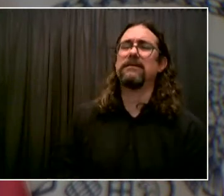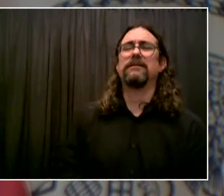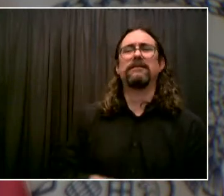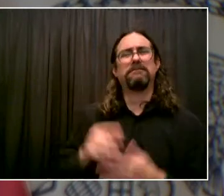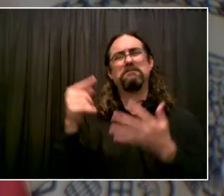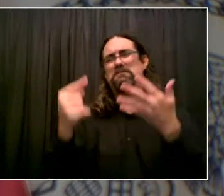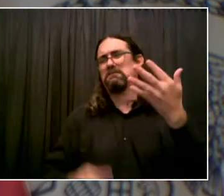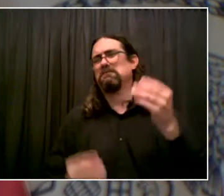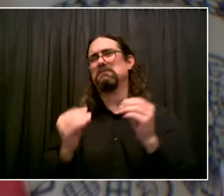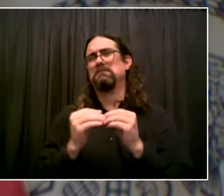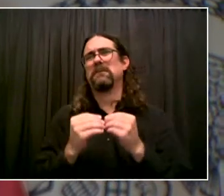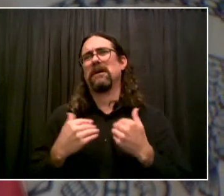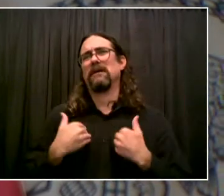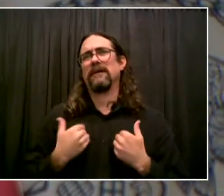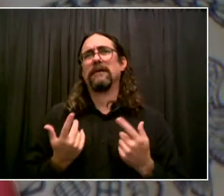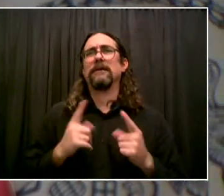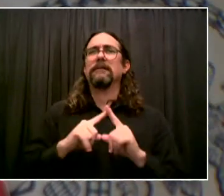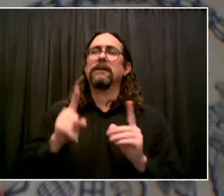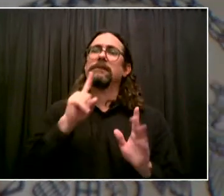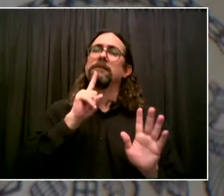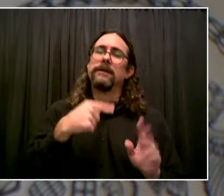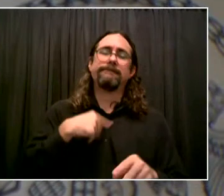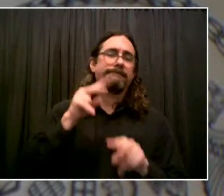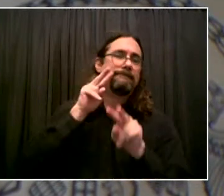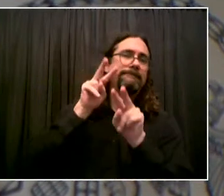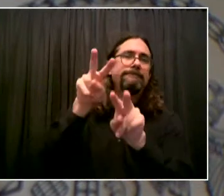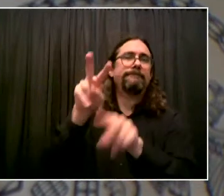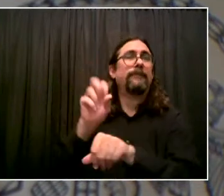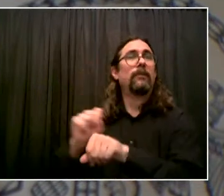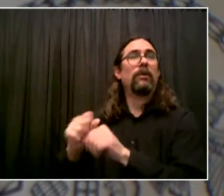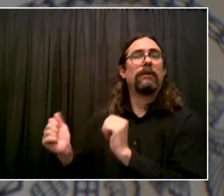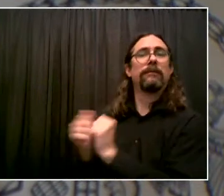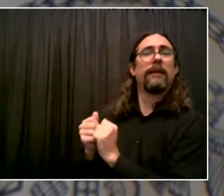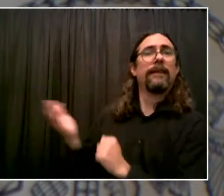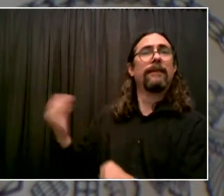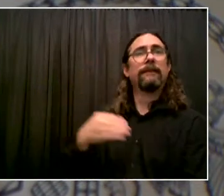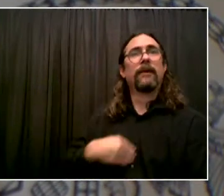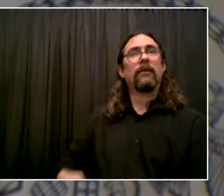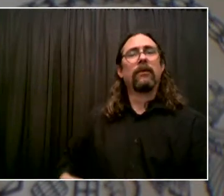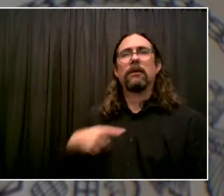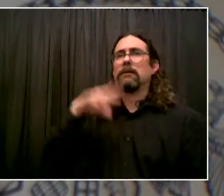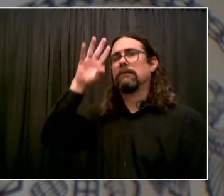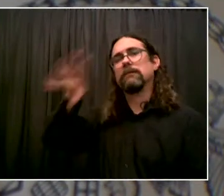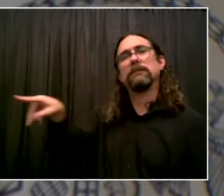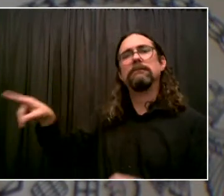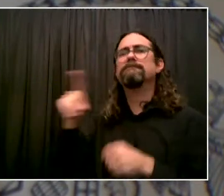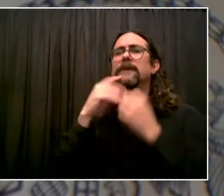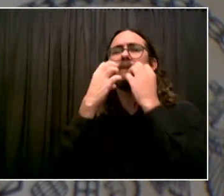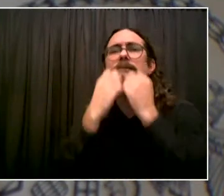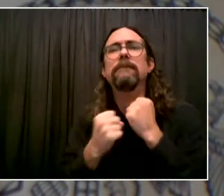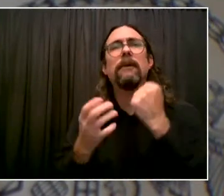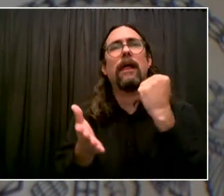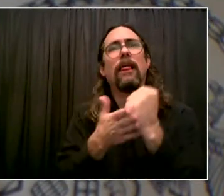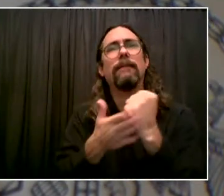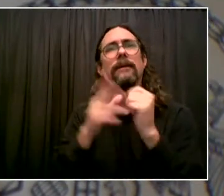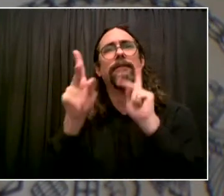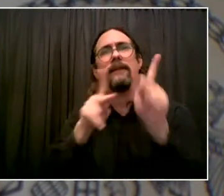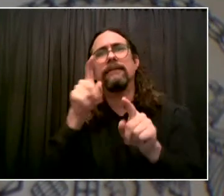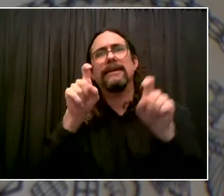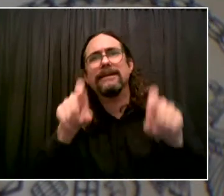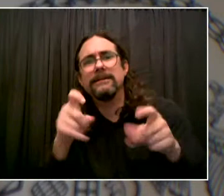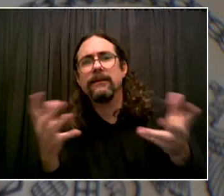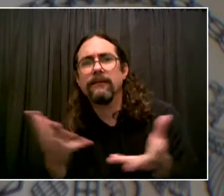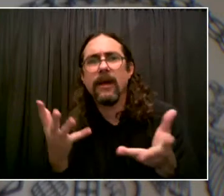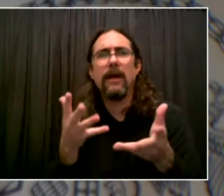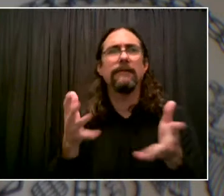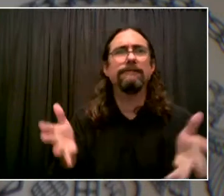better help our constituents in need. And I just want to end in saying that there's a lot of great things going on in Queens. I want to thank your administration, Rachel Loeb in particular, for working